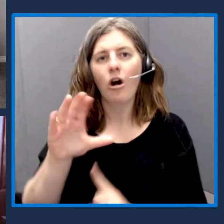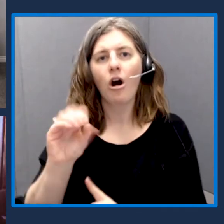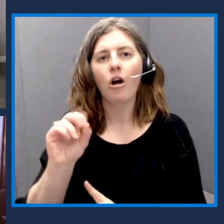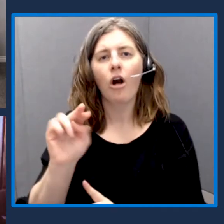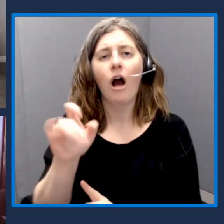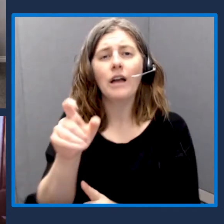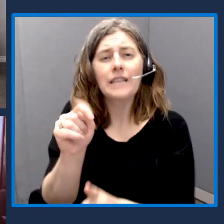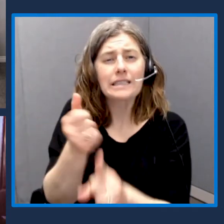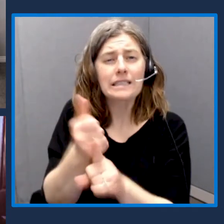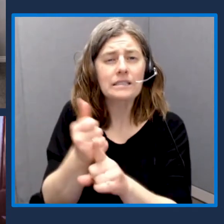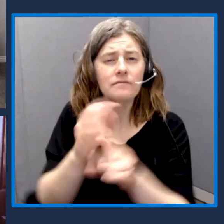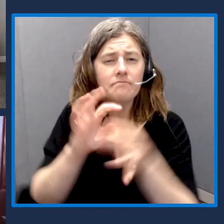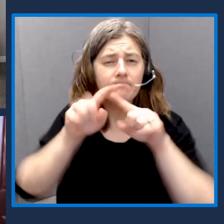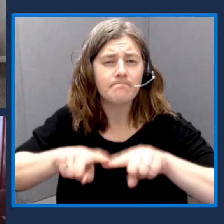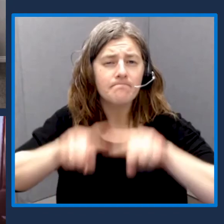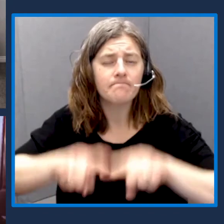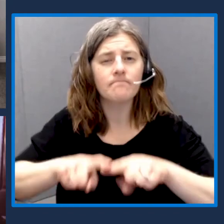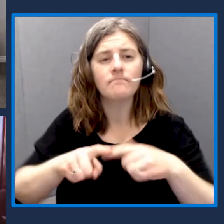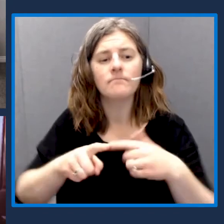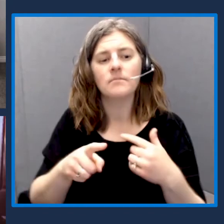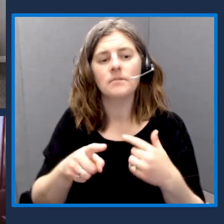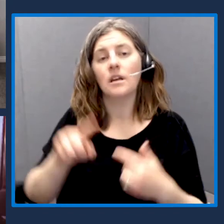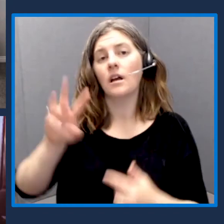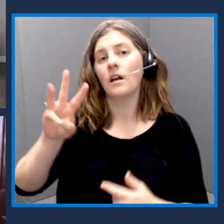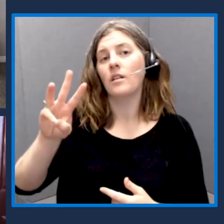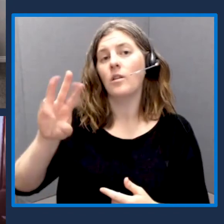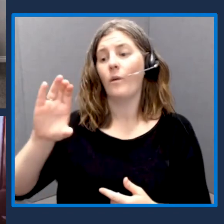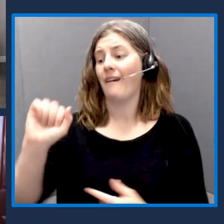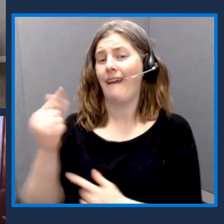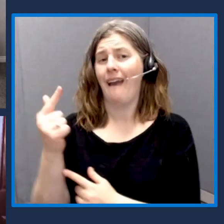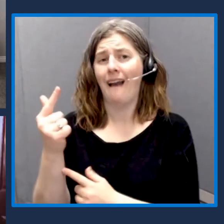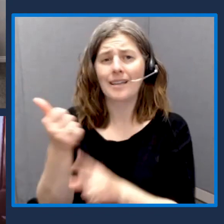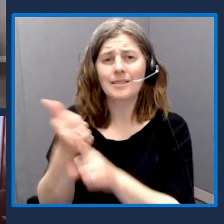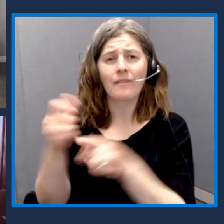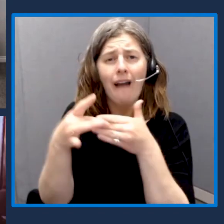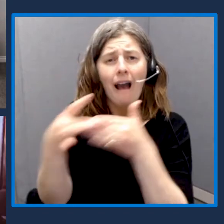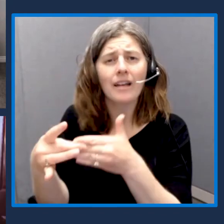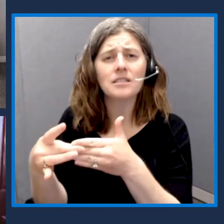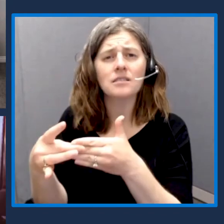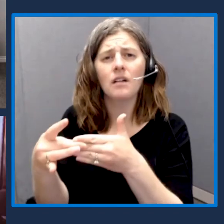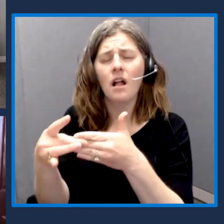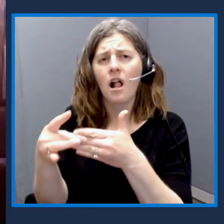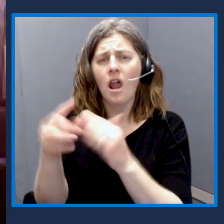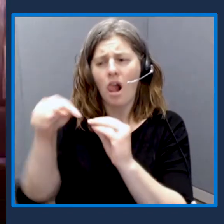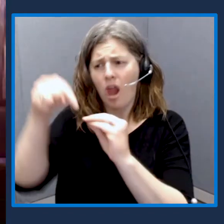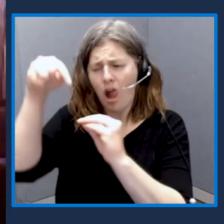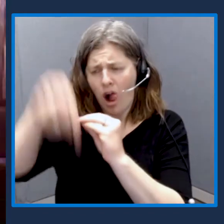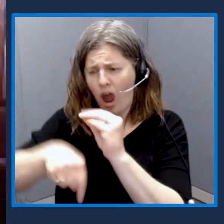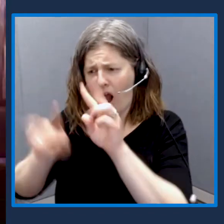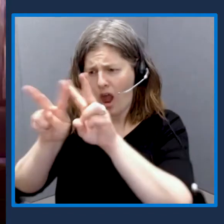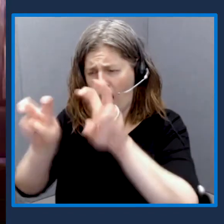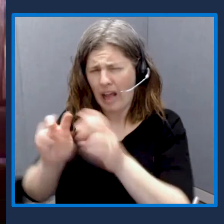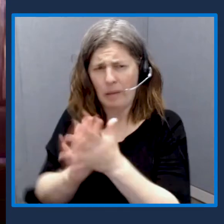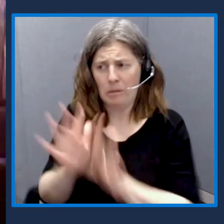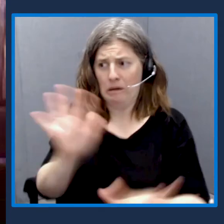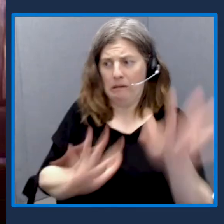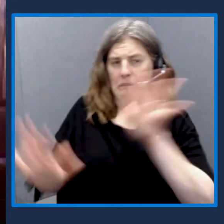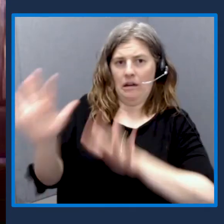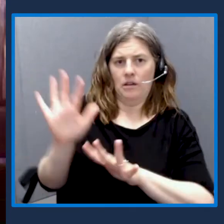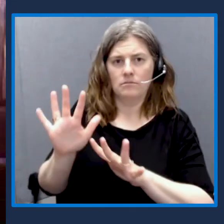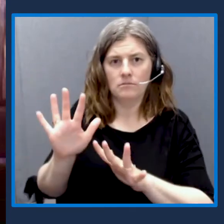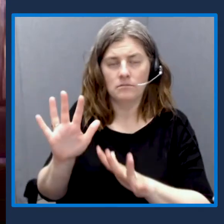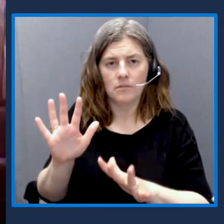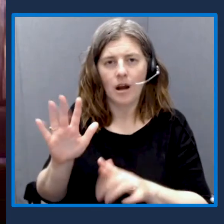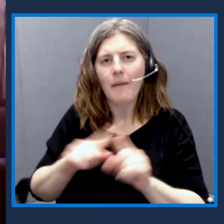decisive. The WCAG guidelines are voluminous and it can become overwhelming. But really, you want to